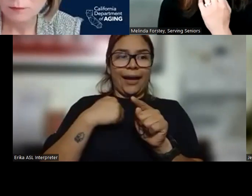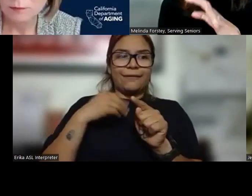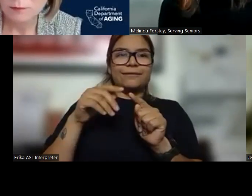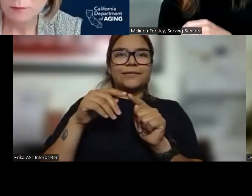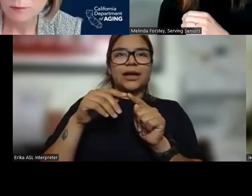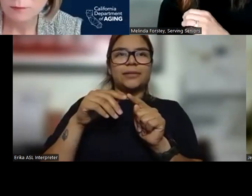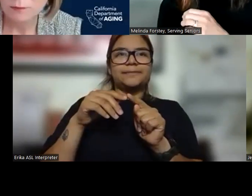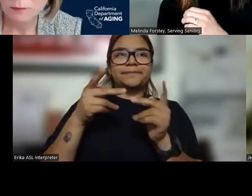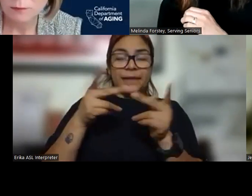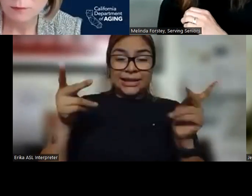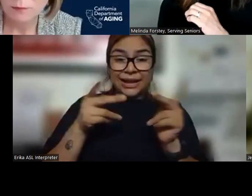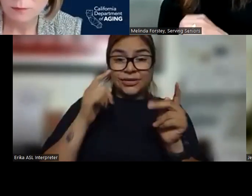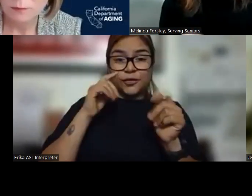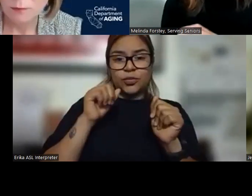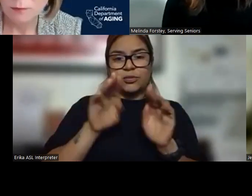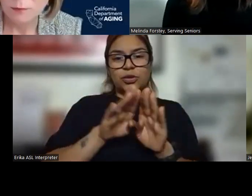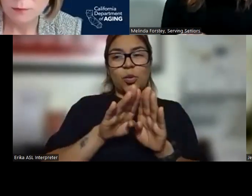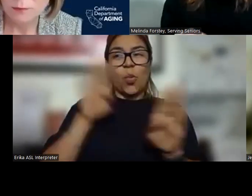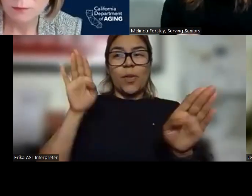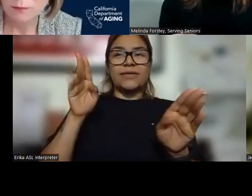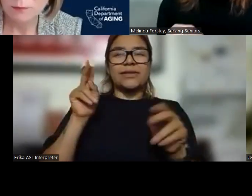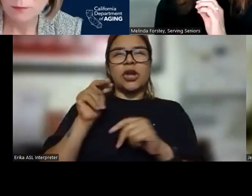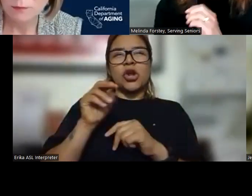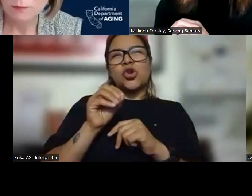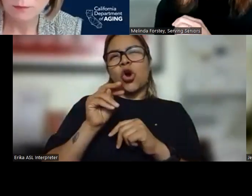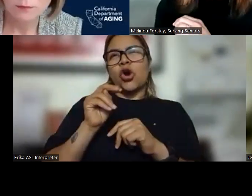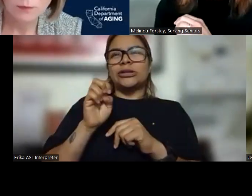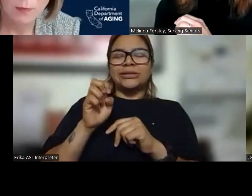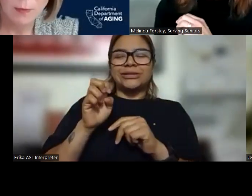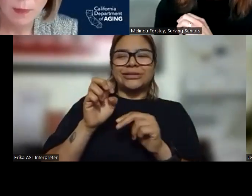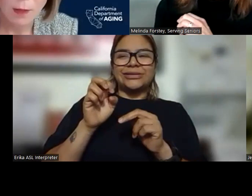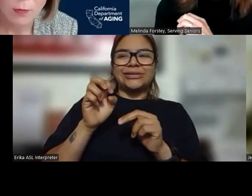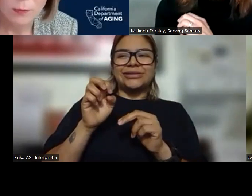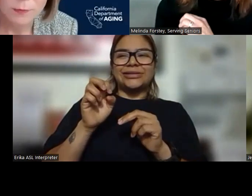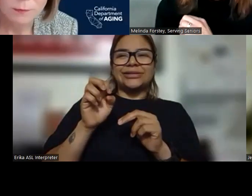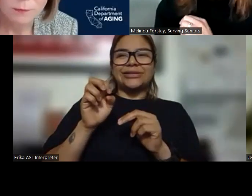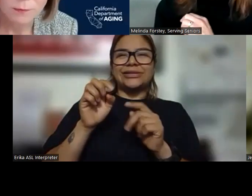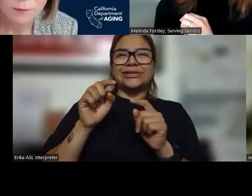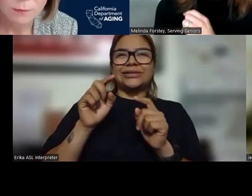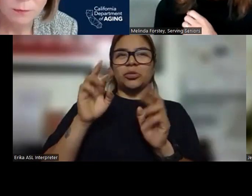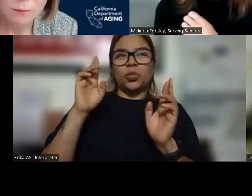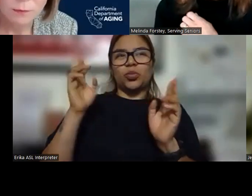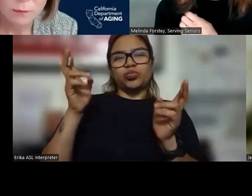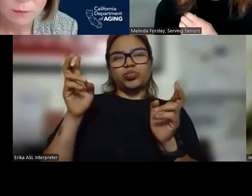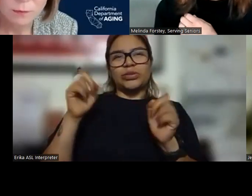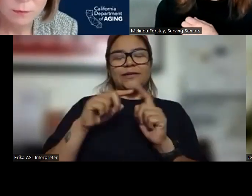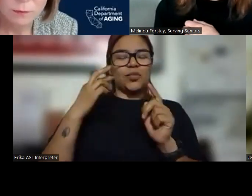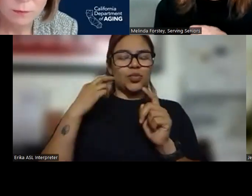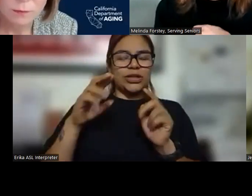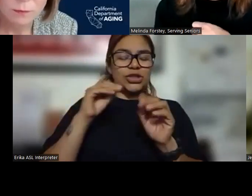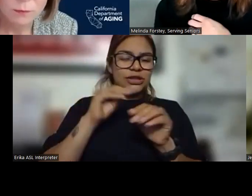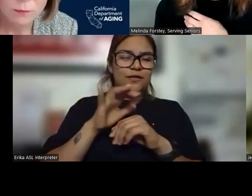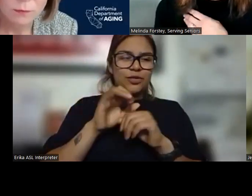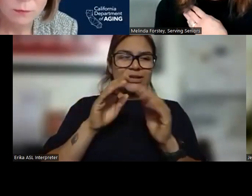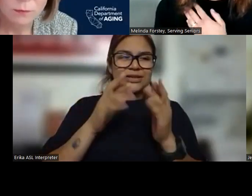But we also just recently opened a non-congregate shelter, and we do have some clients there